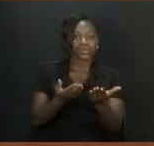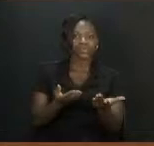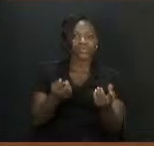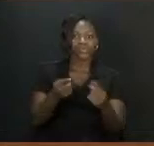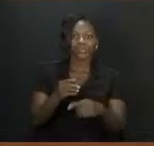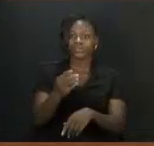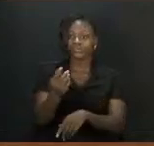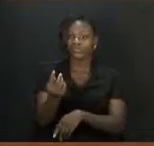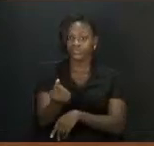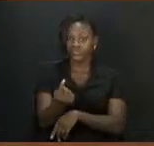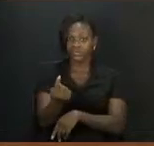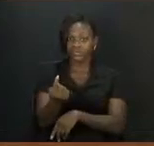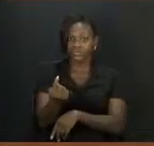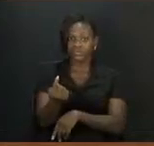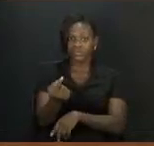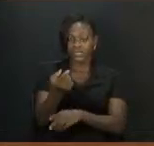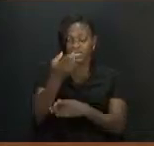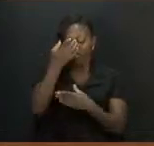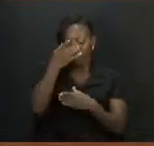taken the same day.